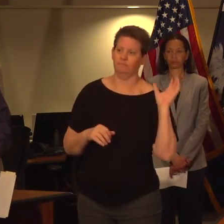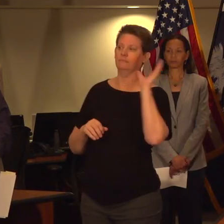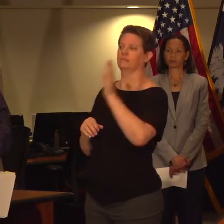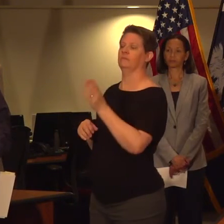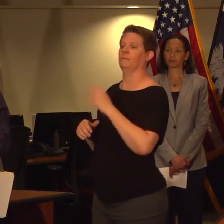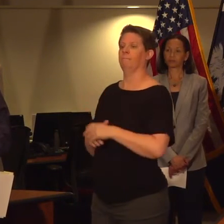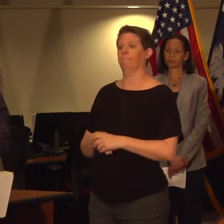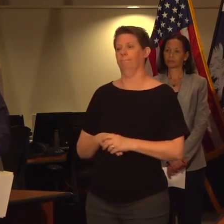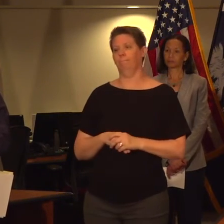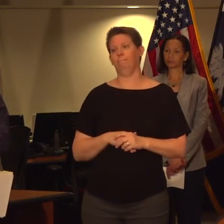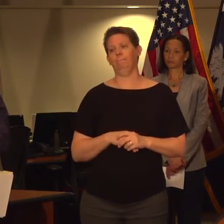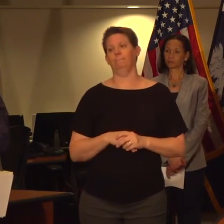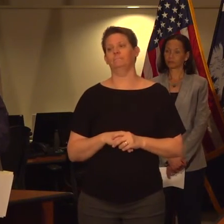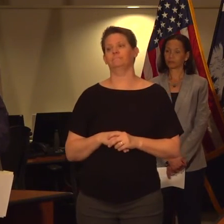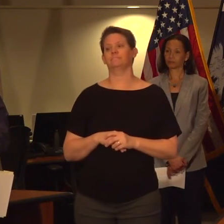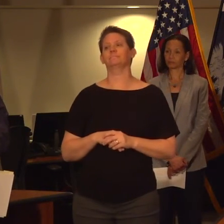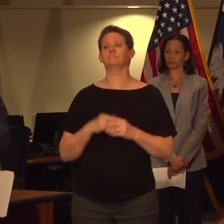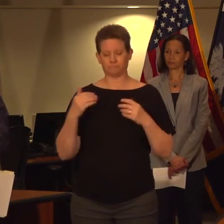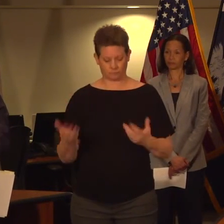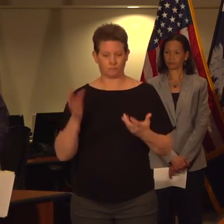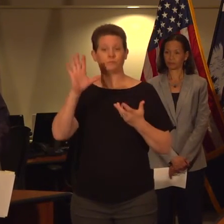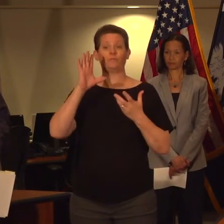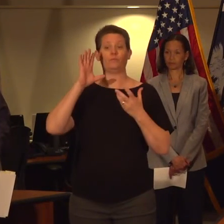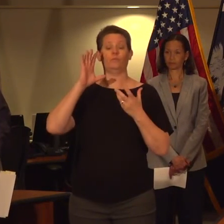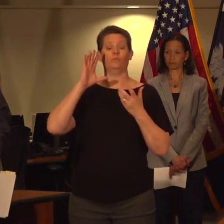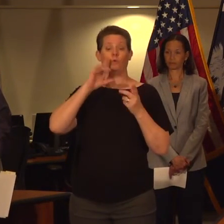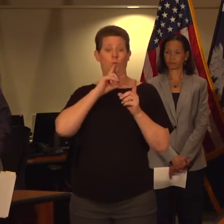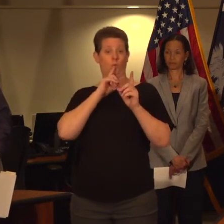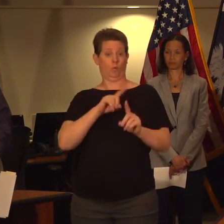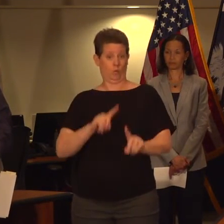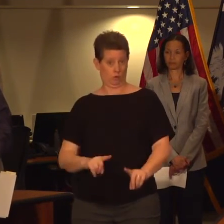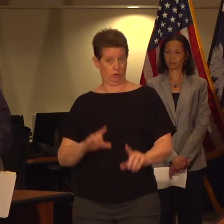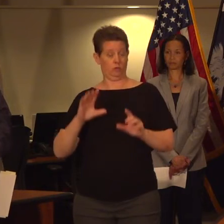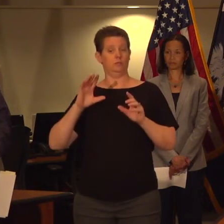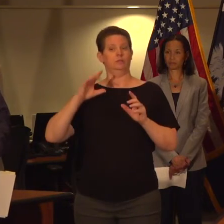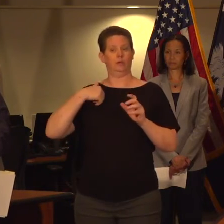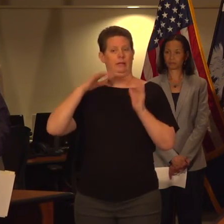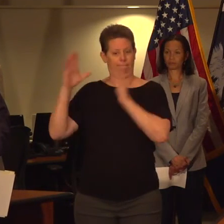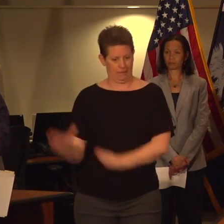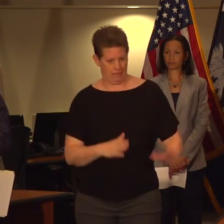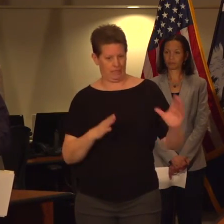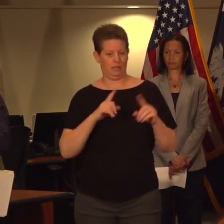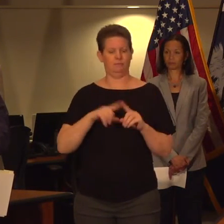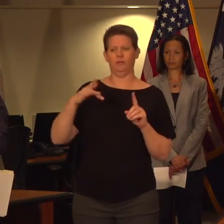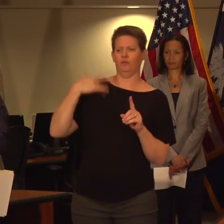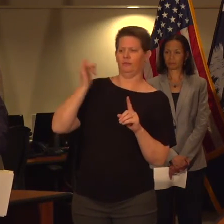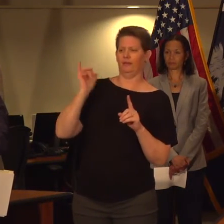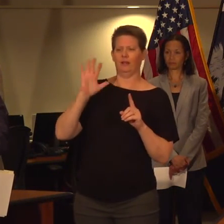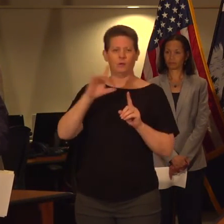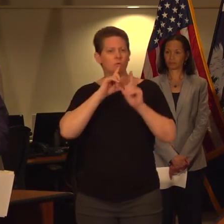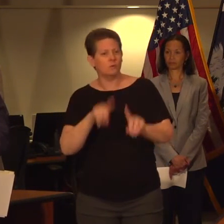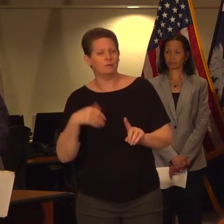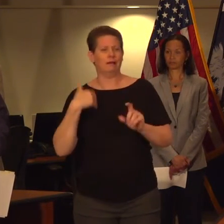Governor, you had a gradual approach with your executive orders. Do you think your individual rollouts of these executive orders caused any confusion amongst